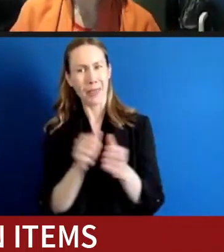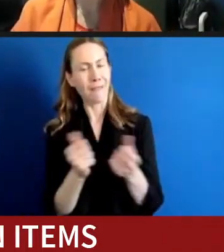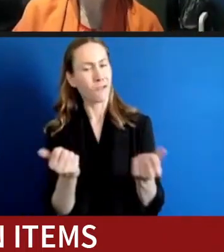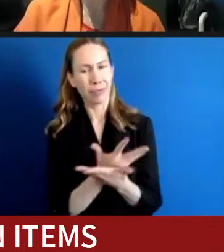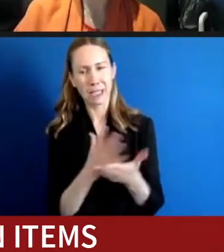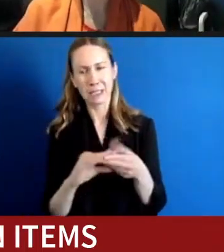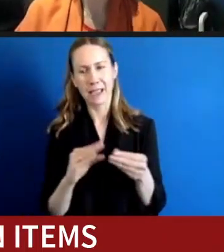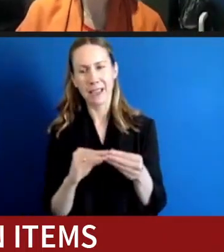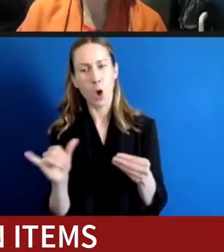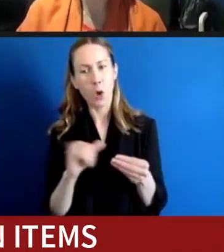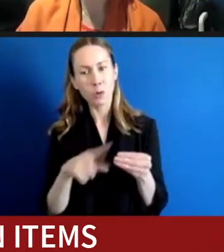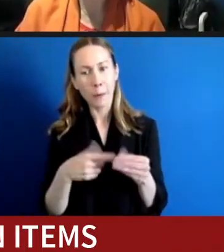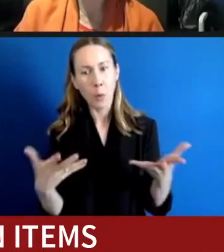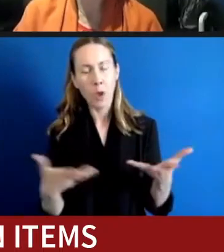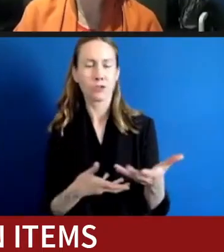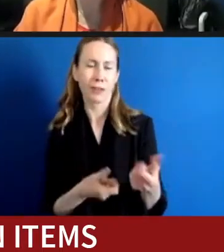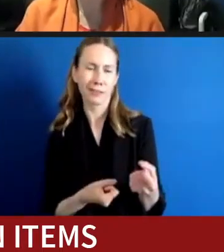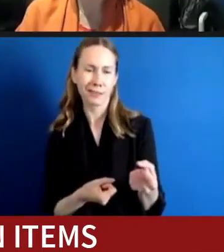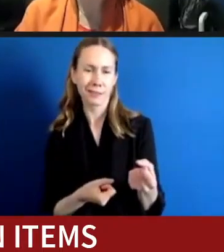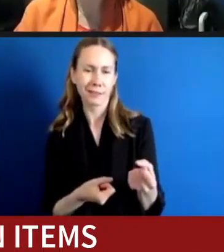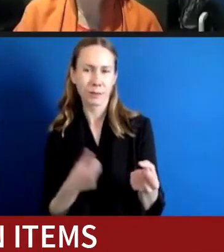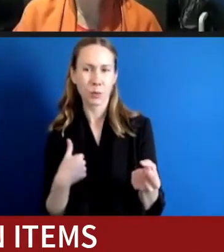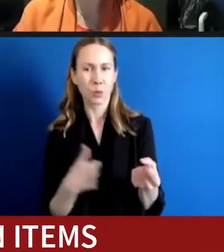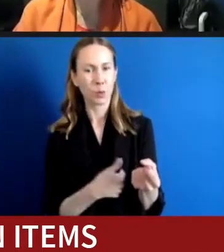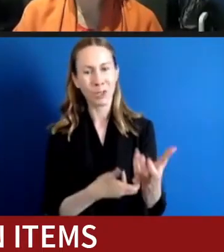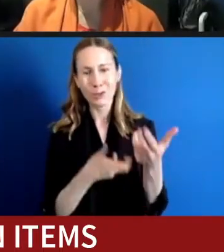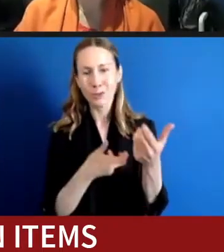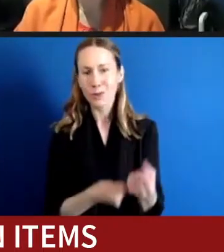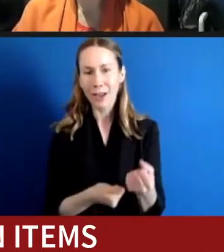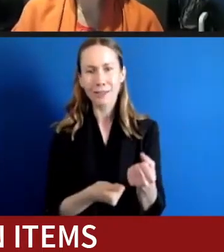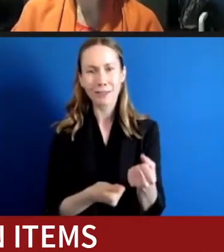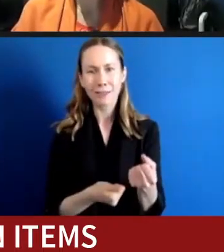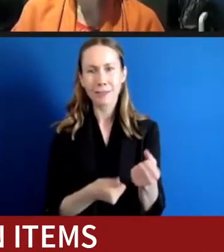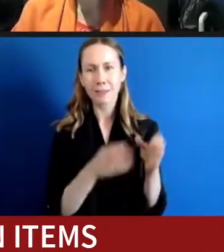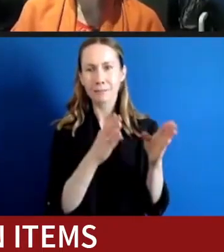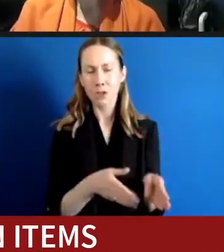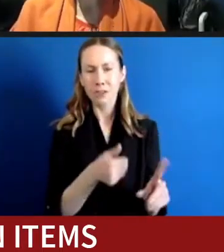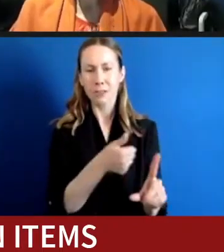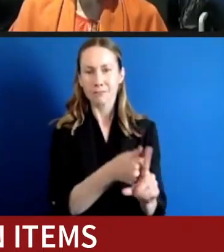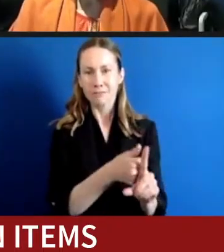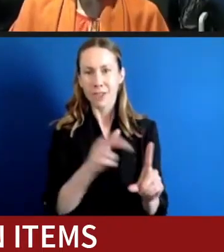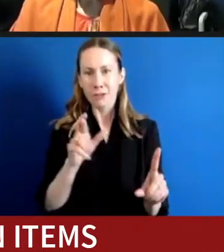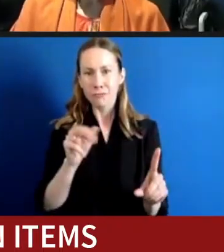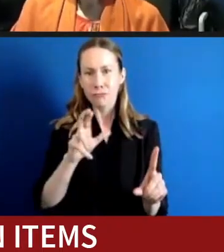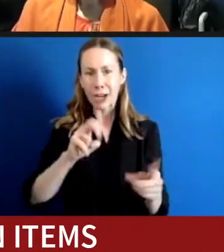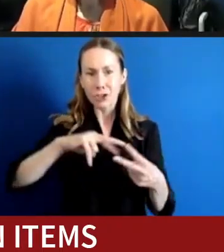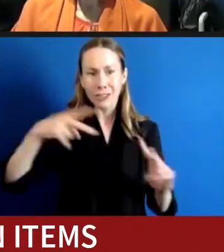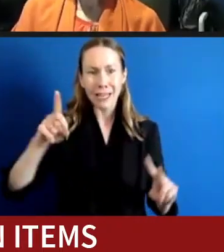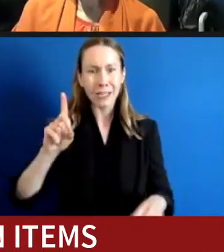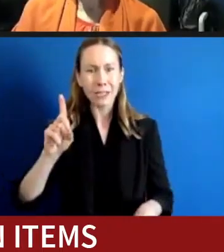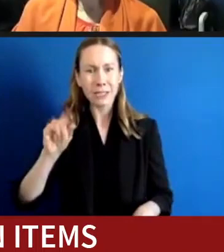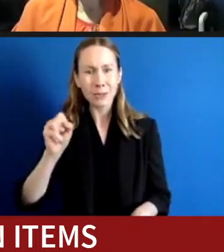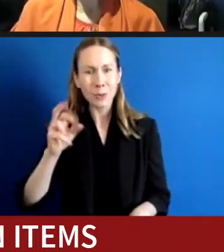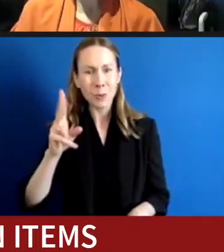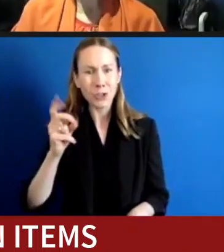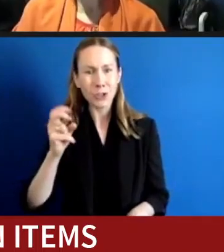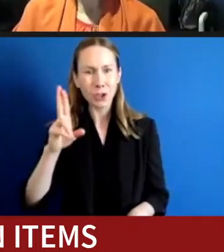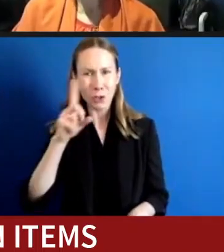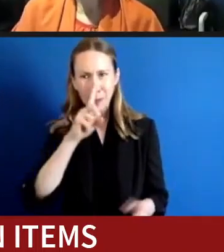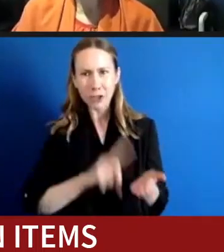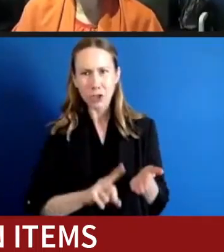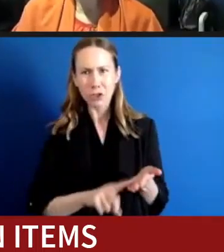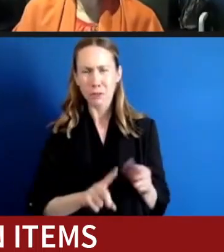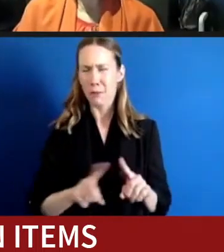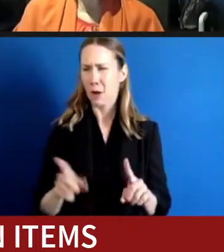trust. We trust somebody who has a rare genetic disorder to do research on that genetic disorder. Why are we not